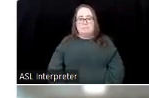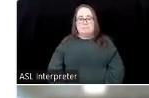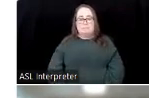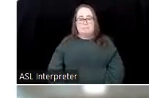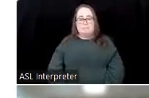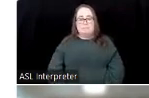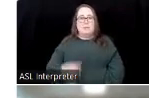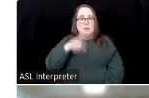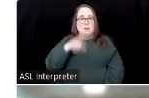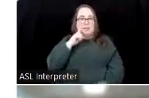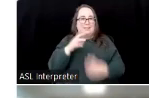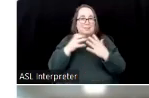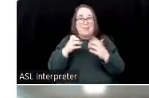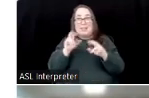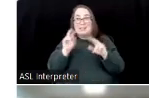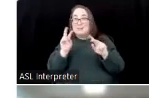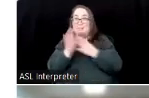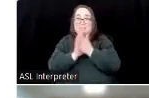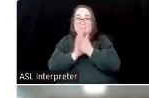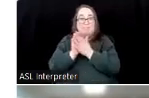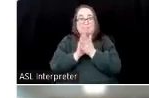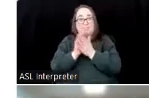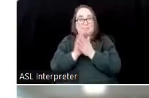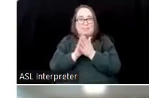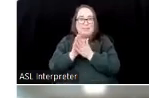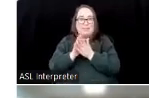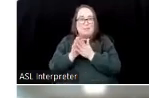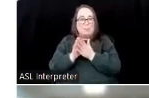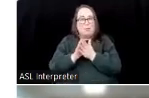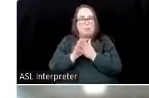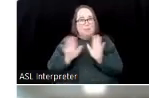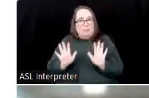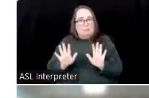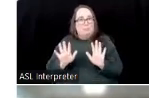there's lots on the horizon that will push us forward.